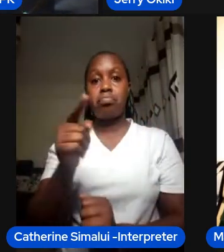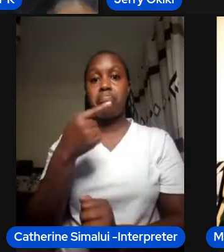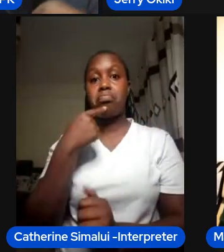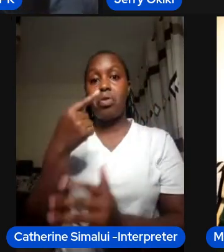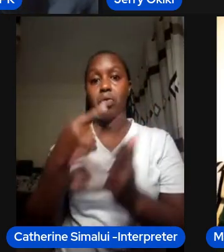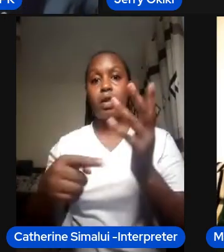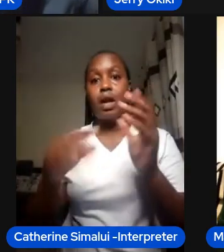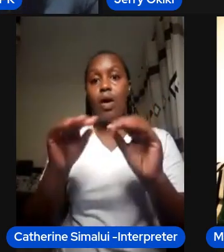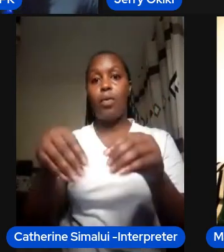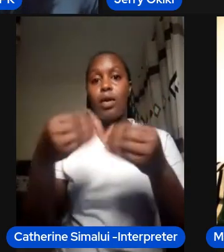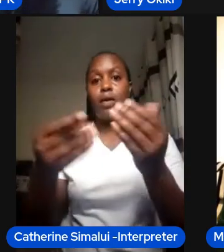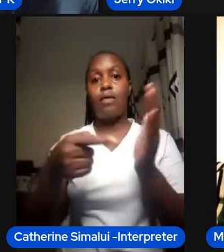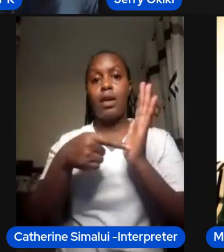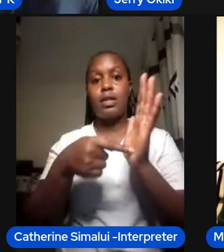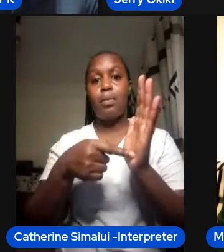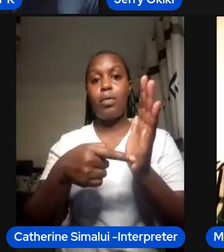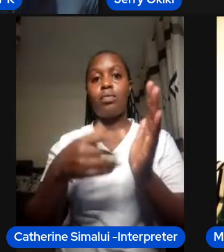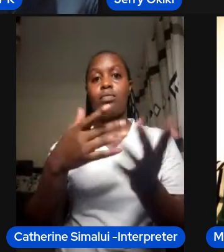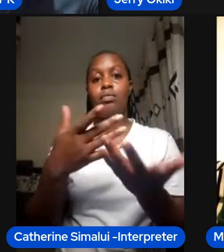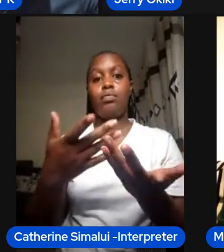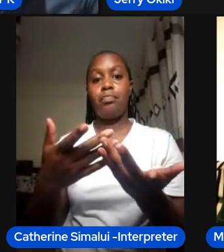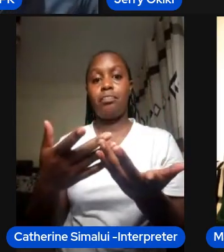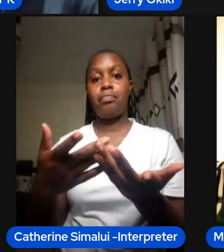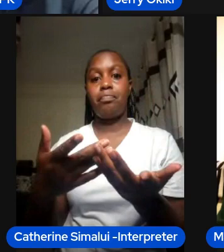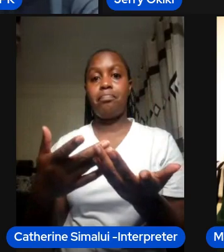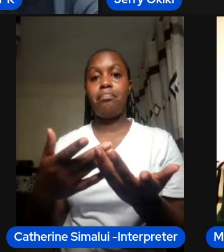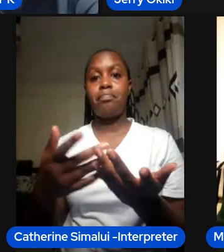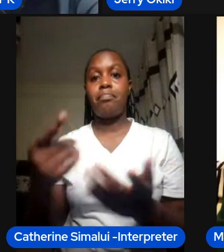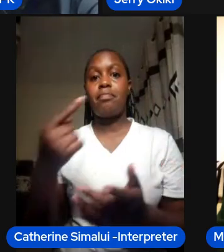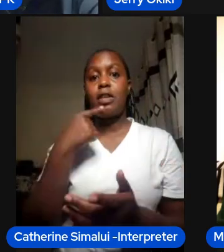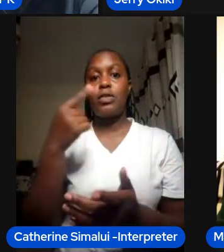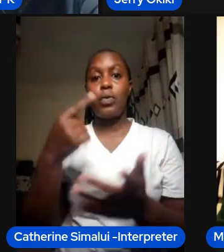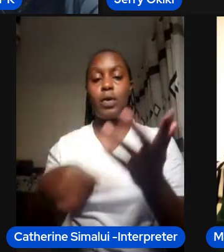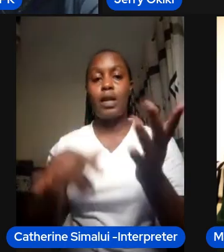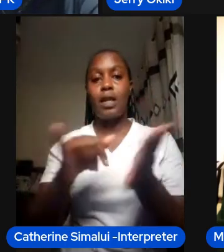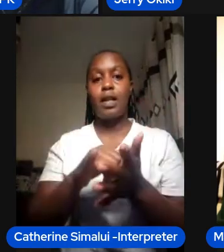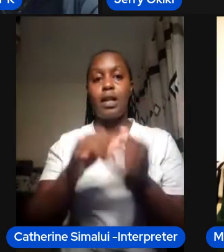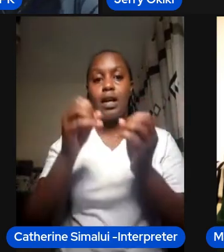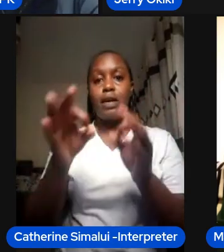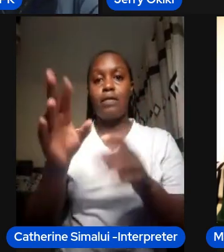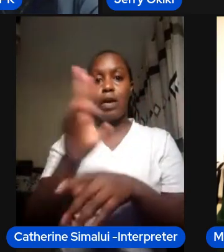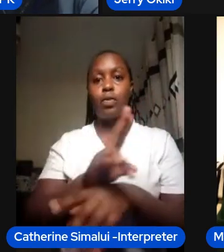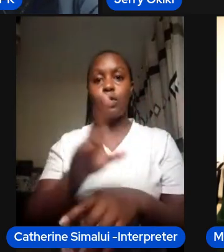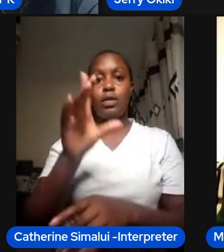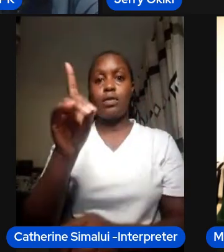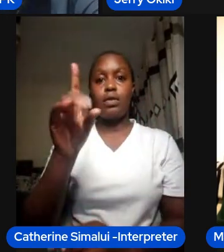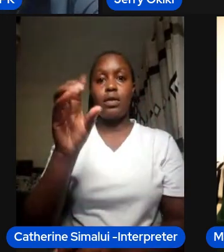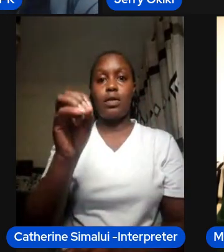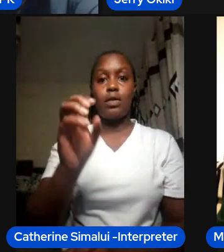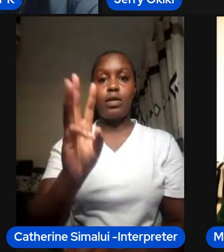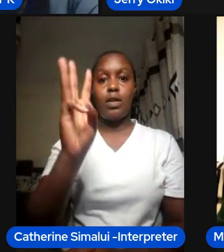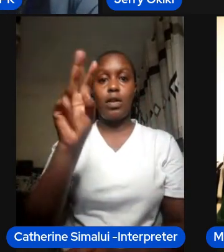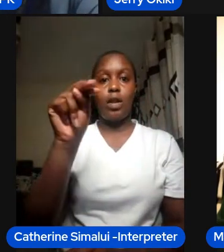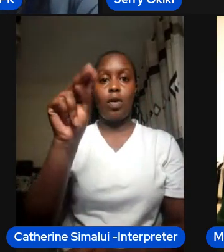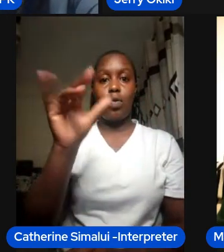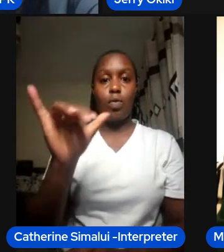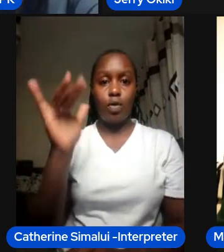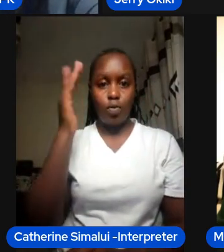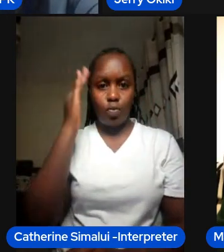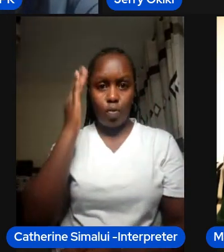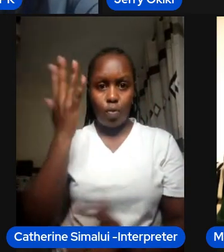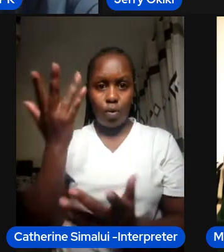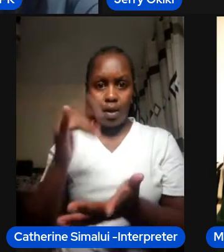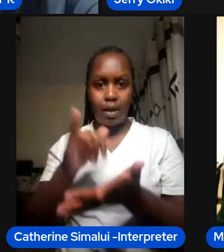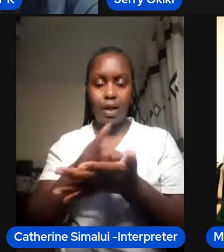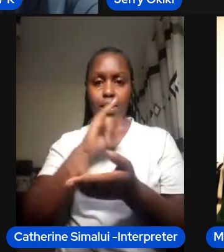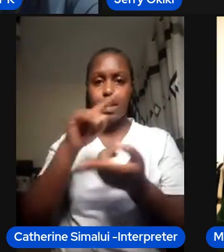example. I'm so sorry. I use myself as an example by saying, like, let's say if I use Downy, I'll be like, oh, Downy is soft on my hand and my leg,